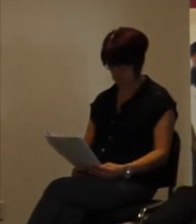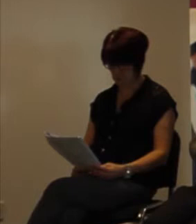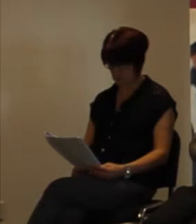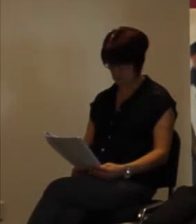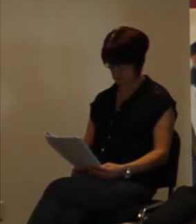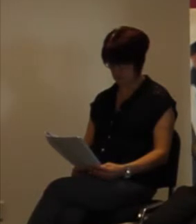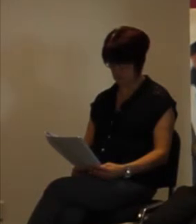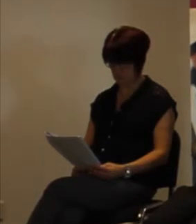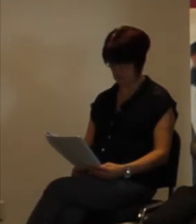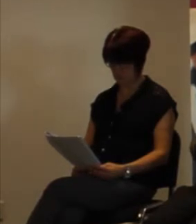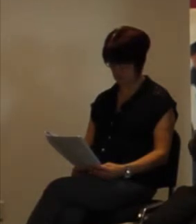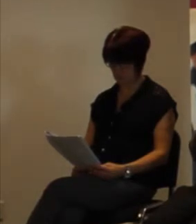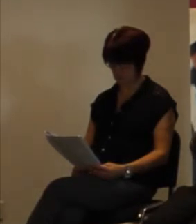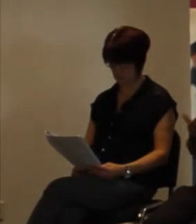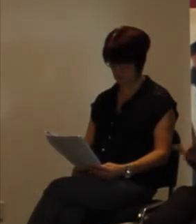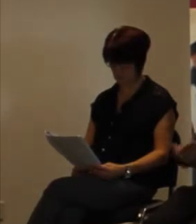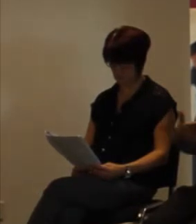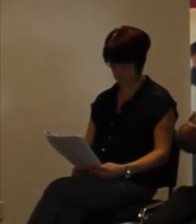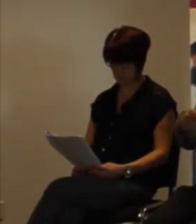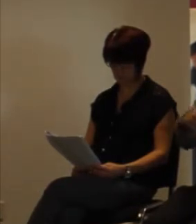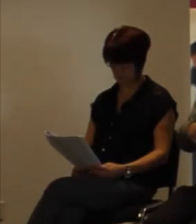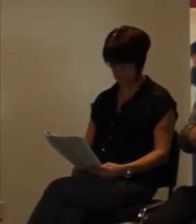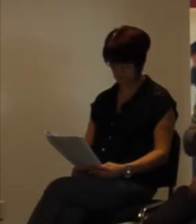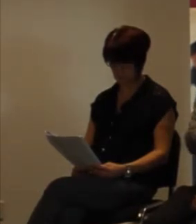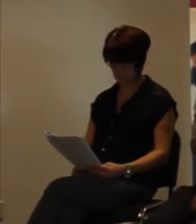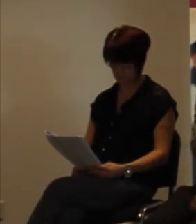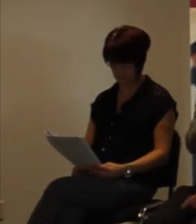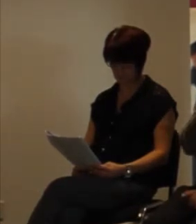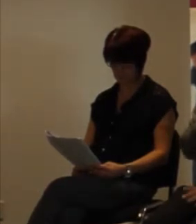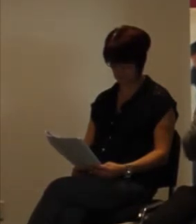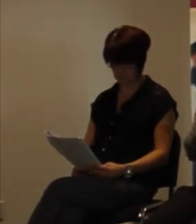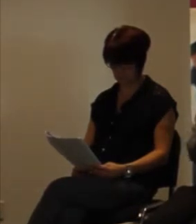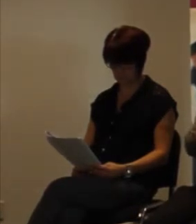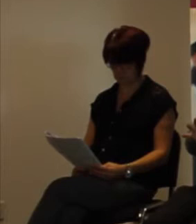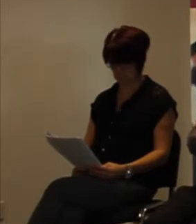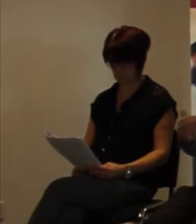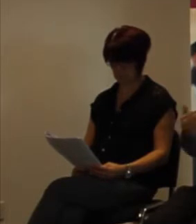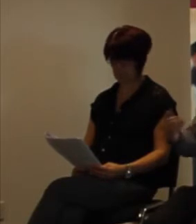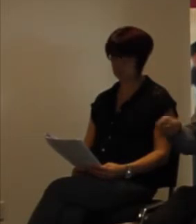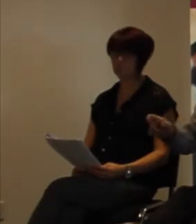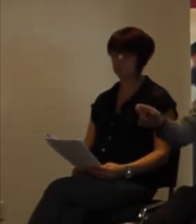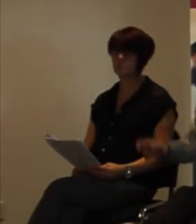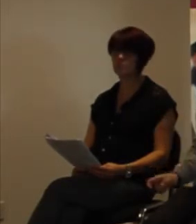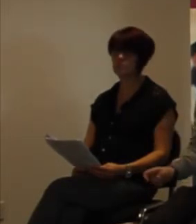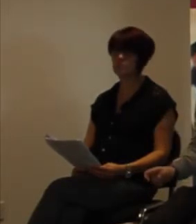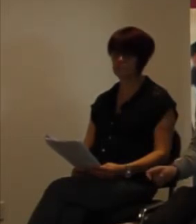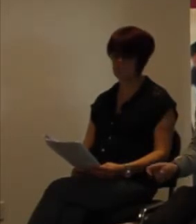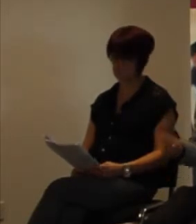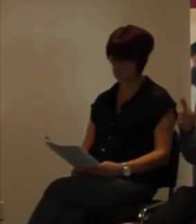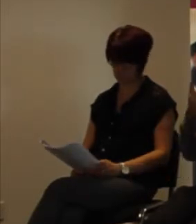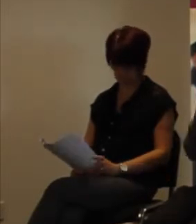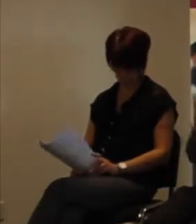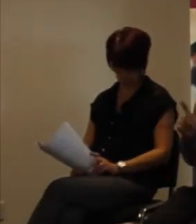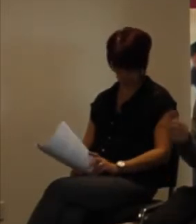there's no unlimited extra time, but it needs to be reasonably applied. It needs to be